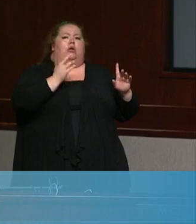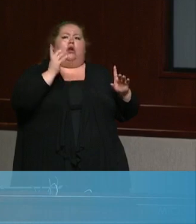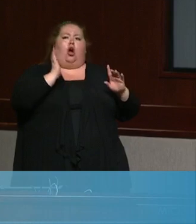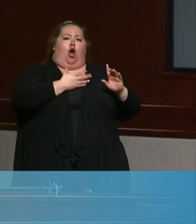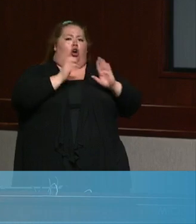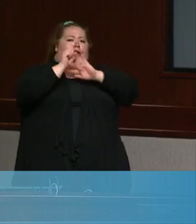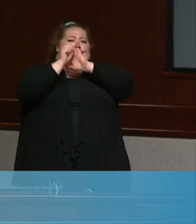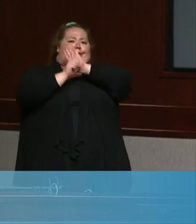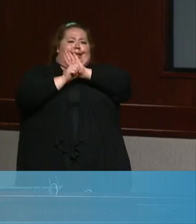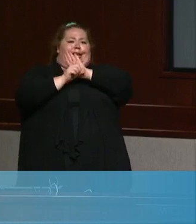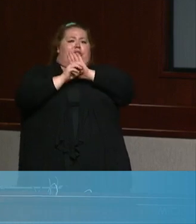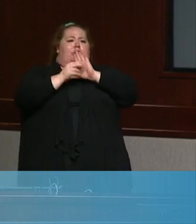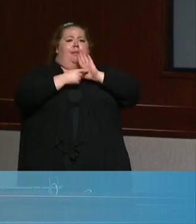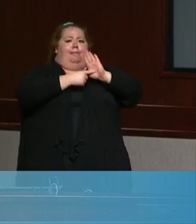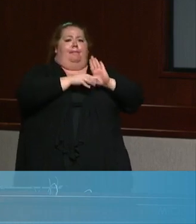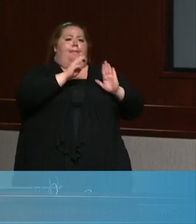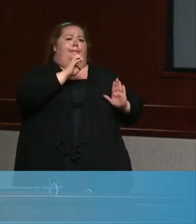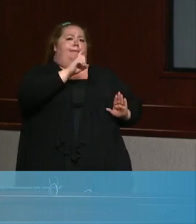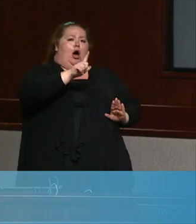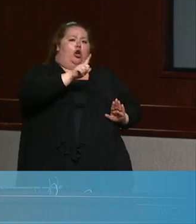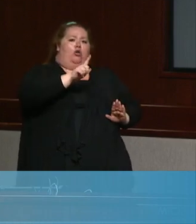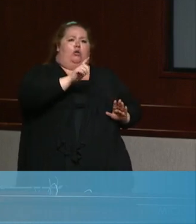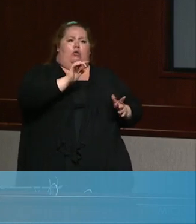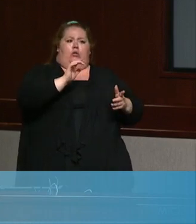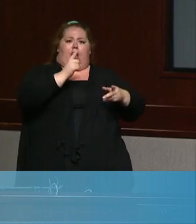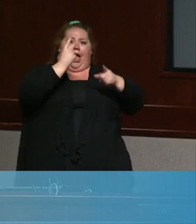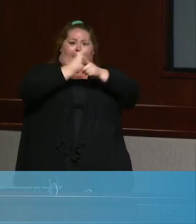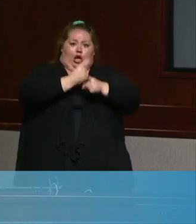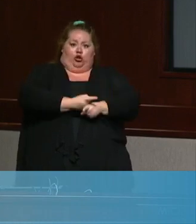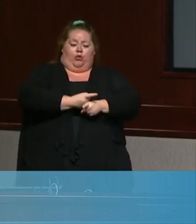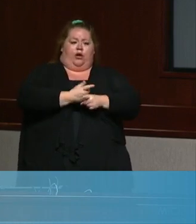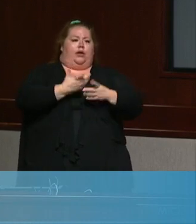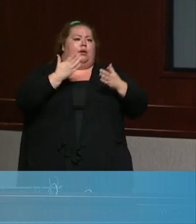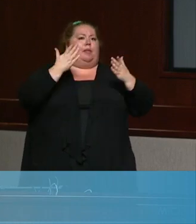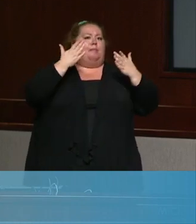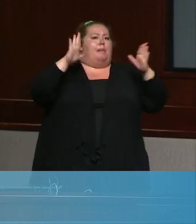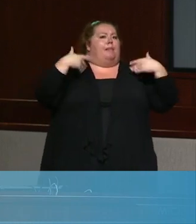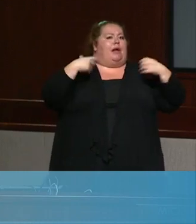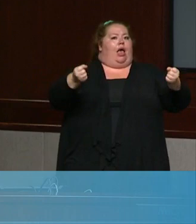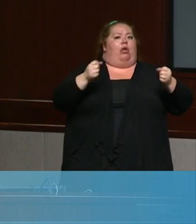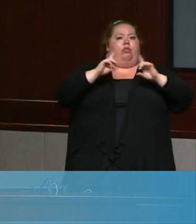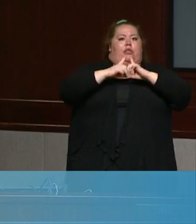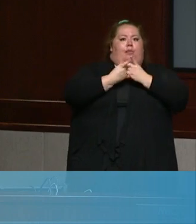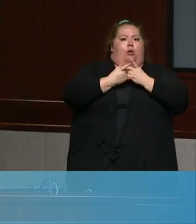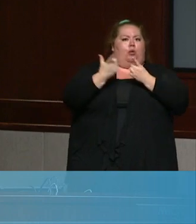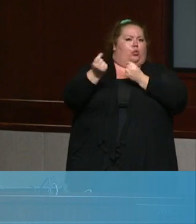now, and what's the Public Health Department doing with the model data?